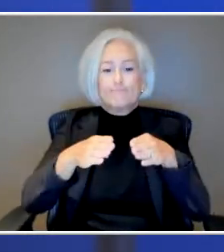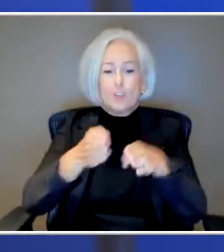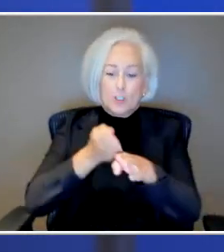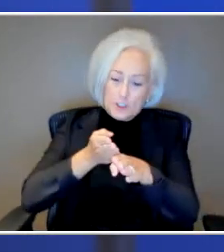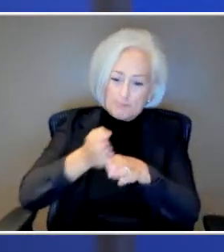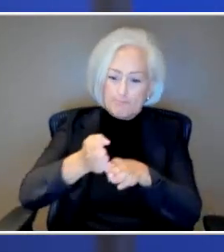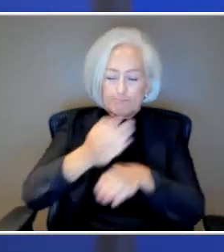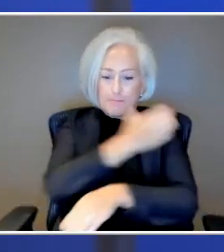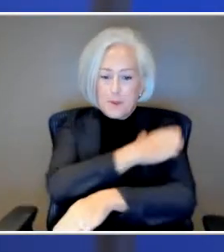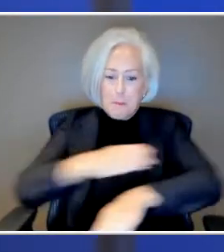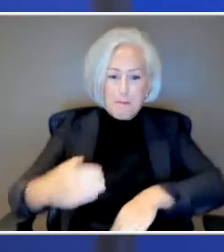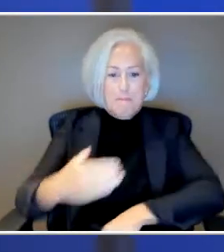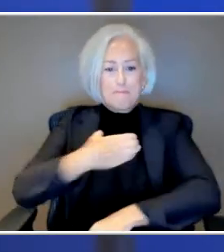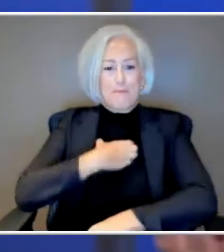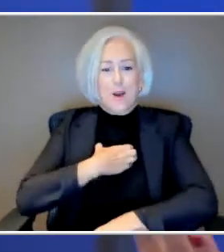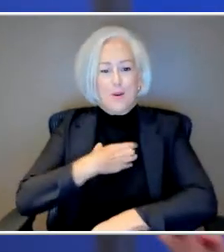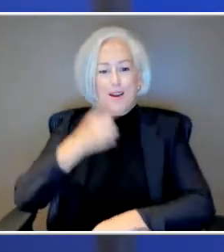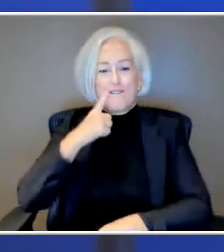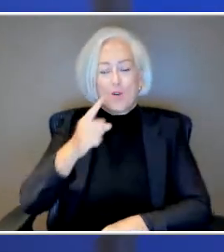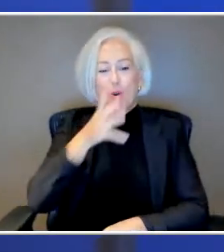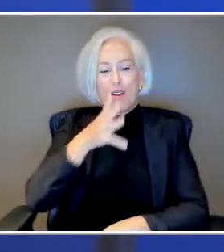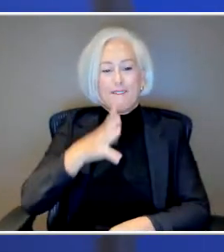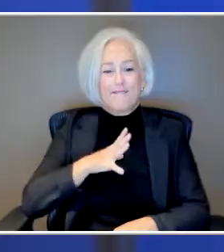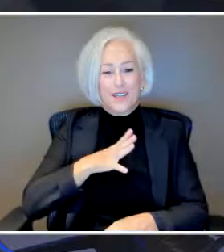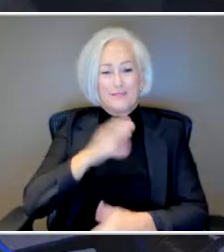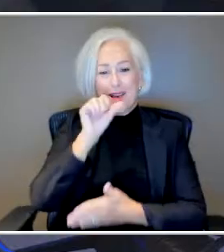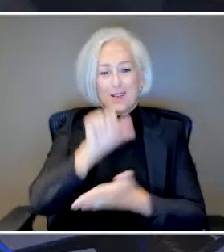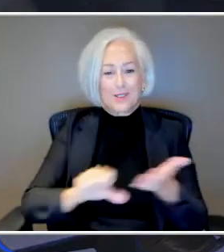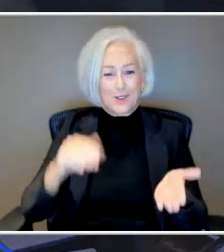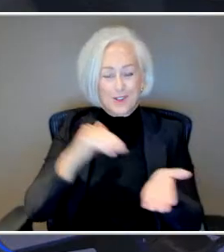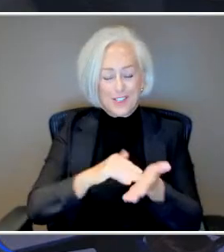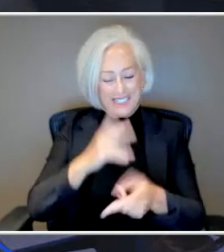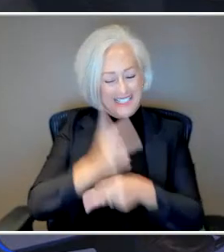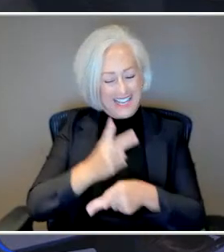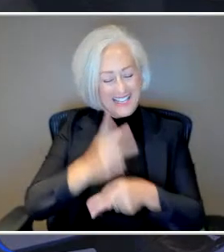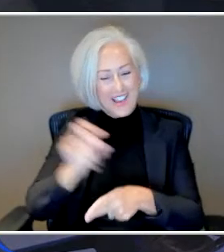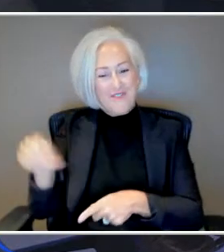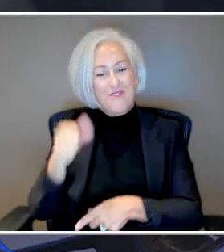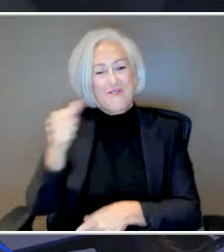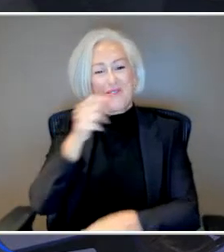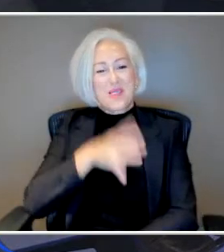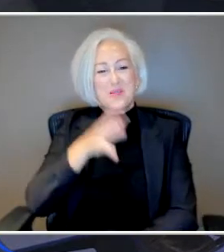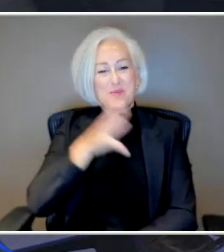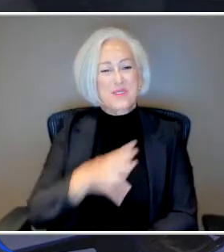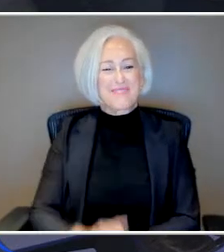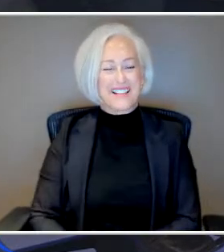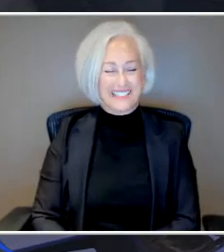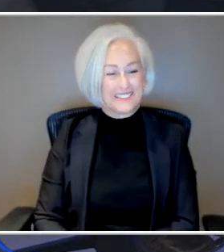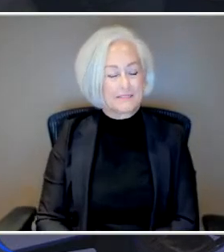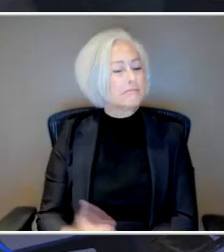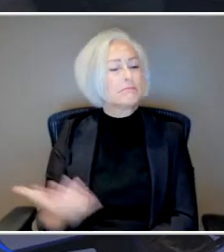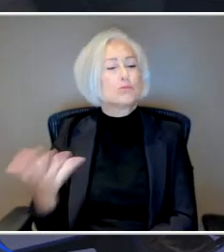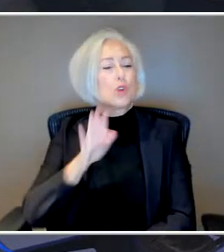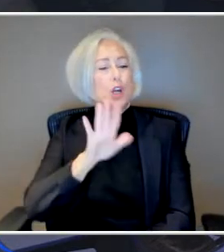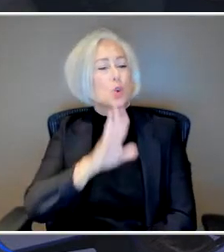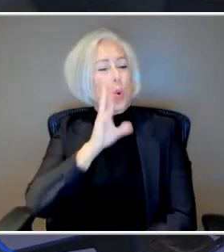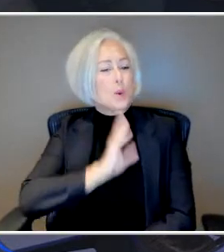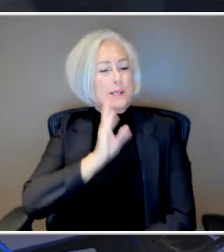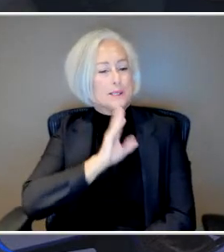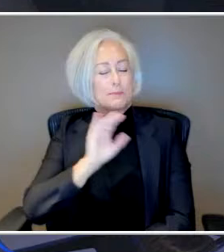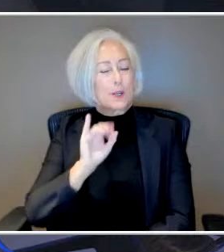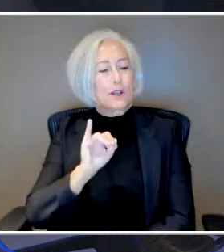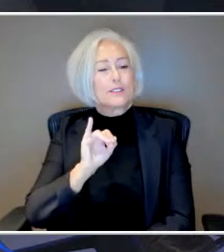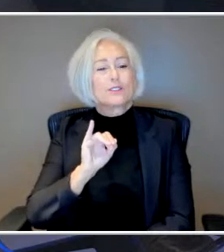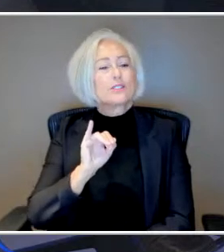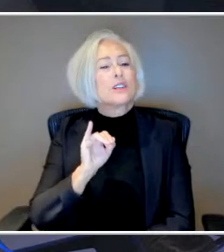for a female surgeon taking care of female patients. I love that. Yeah. I love that so much. Jill, what's this experience meant to you? Just, I mean,